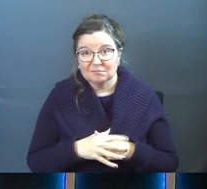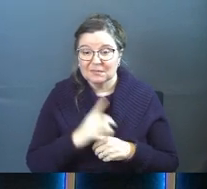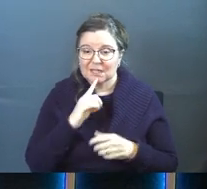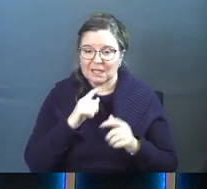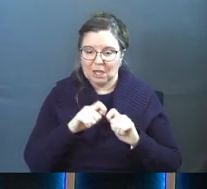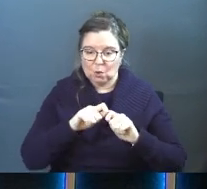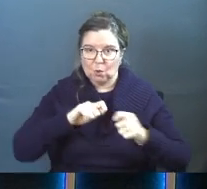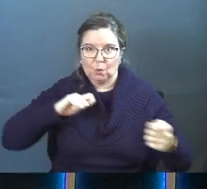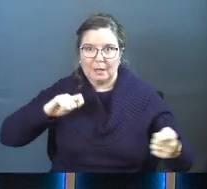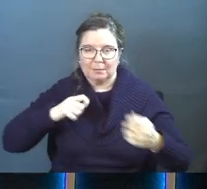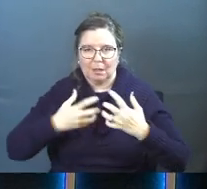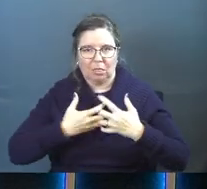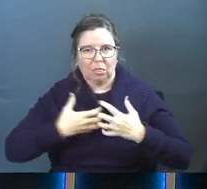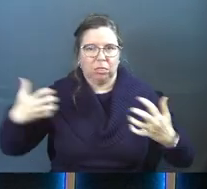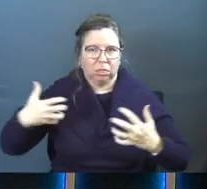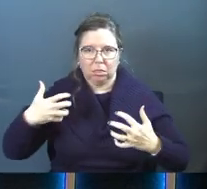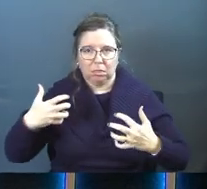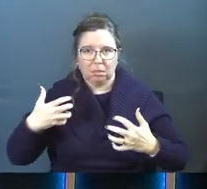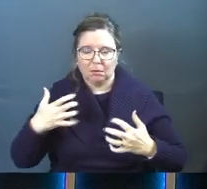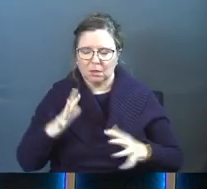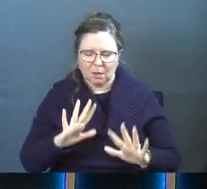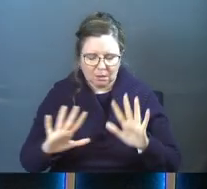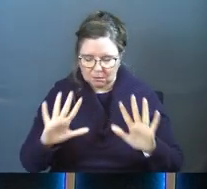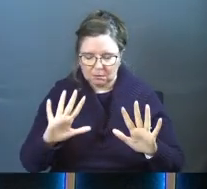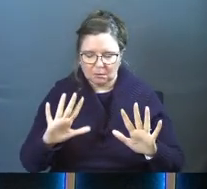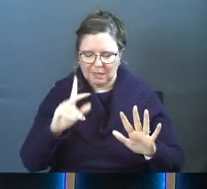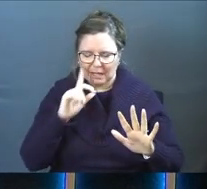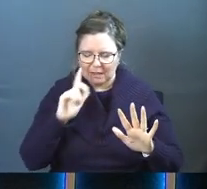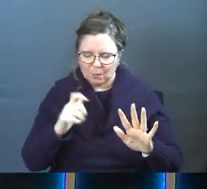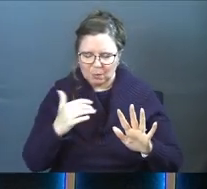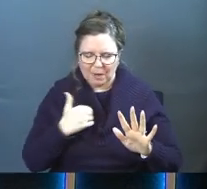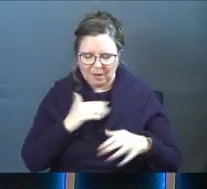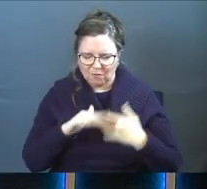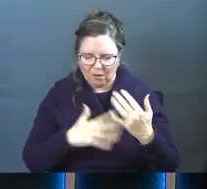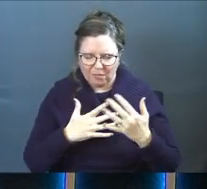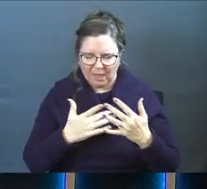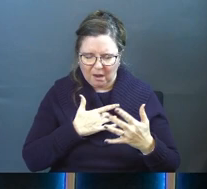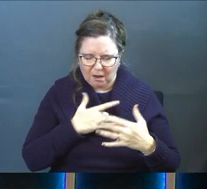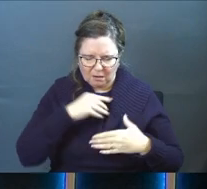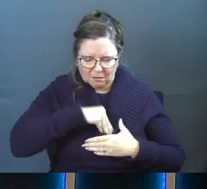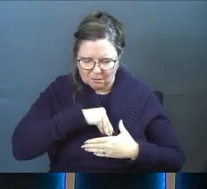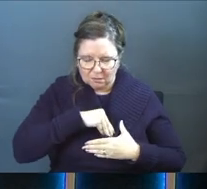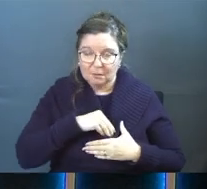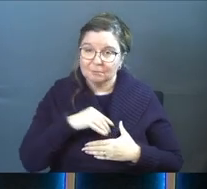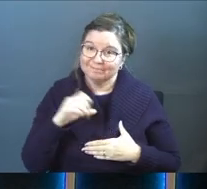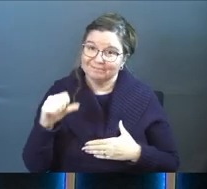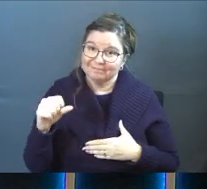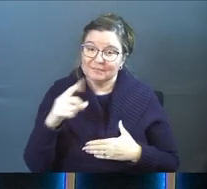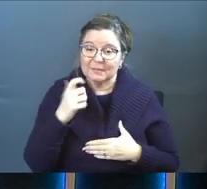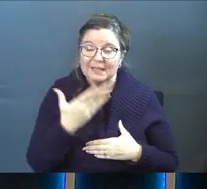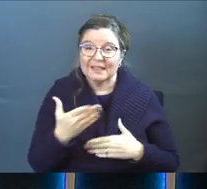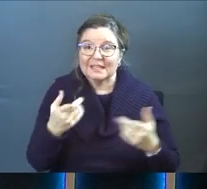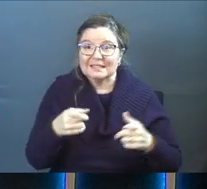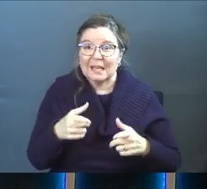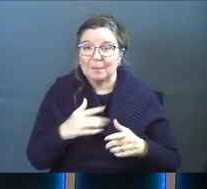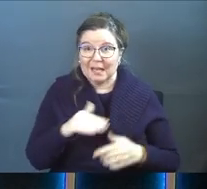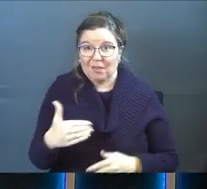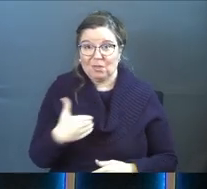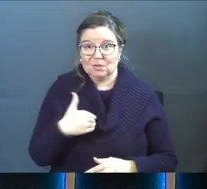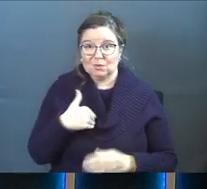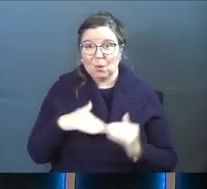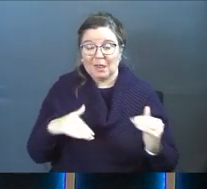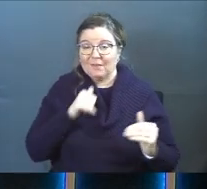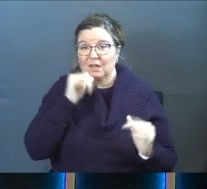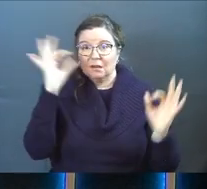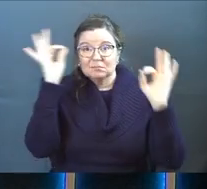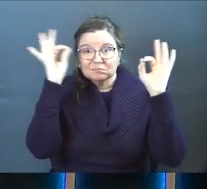It rips you apart. And you're like, wait, I didn't think we were going to have all of that. Oh, yeah. Because there's things happening at the soul level you